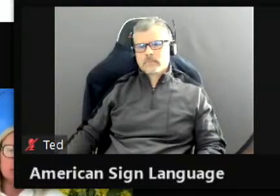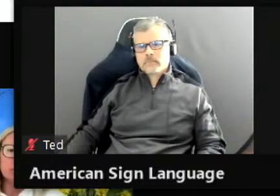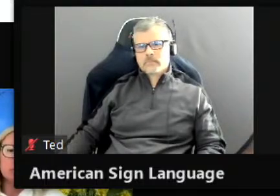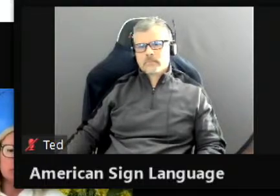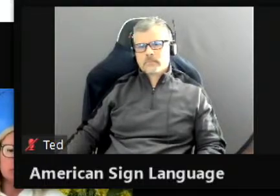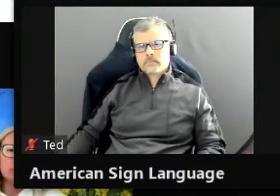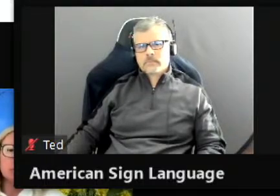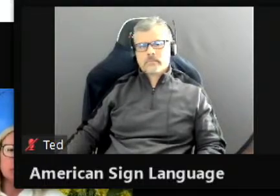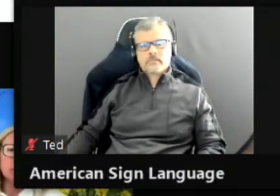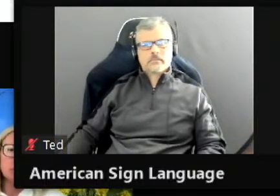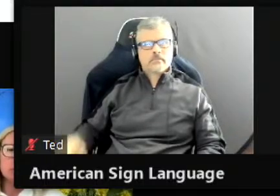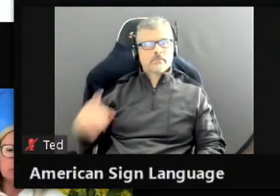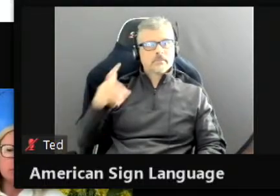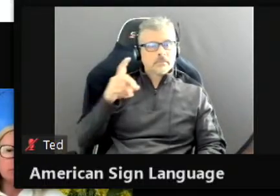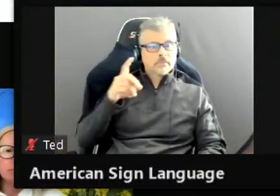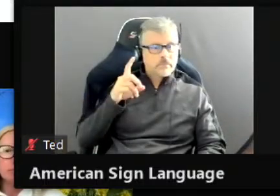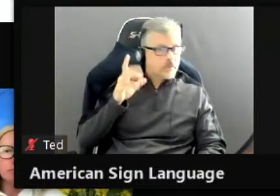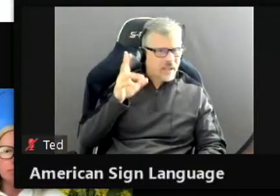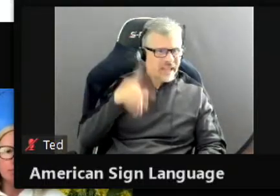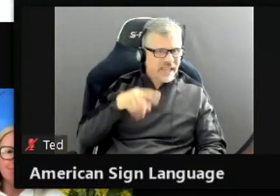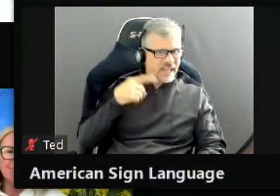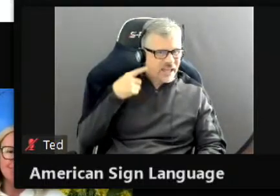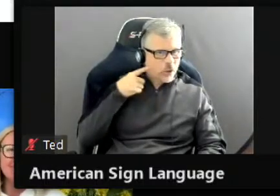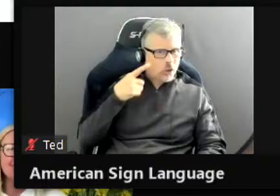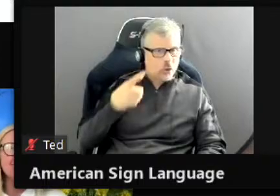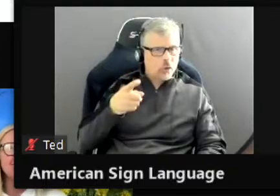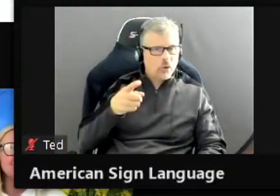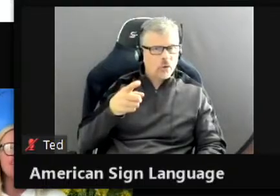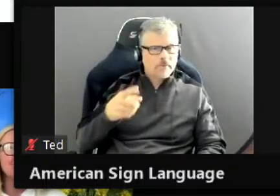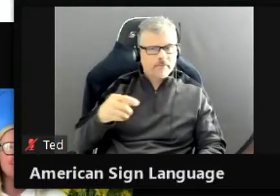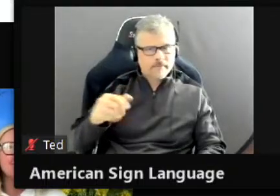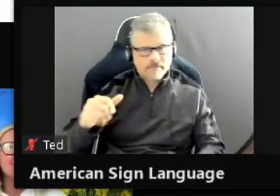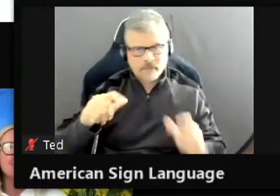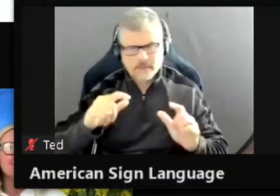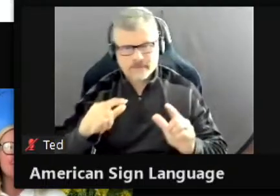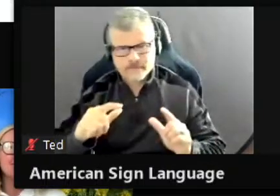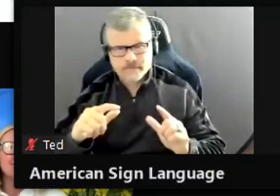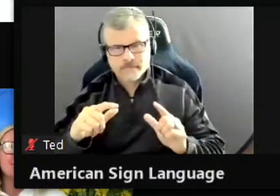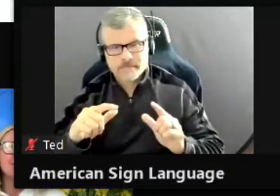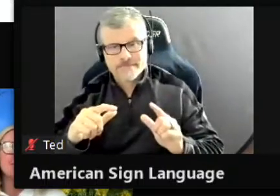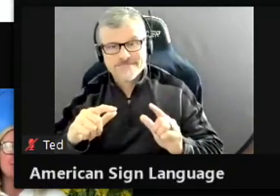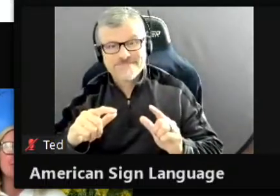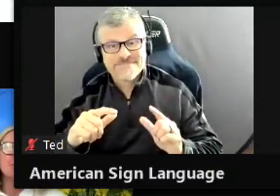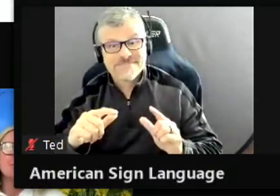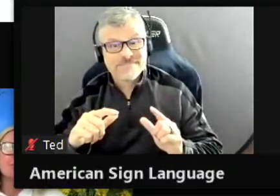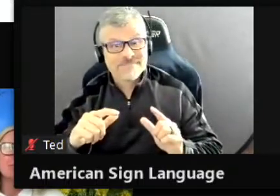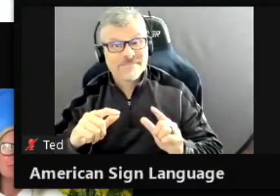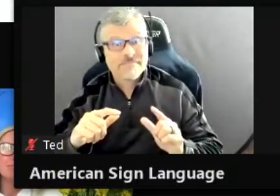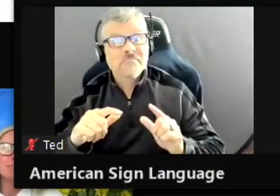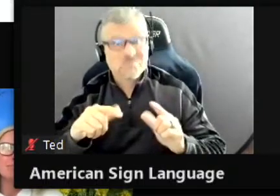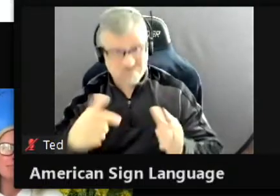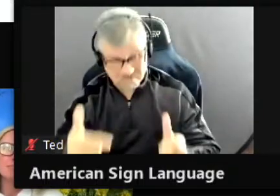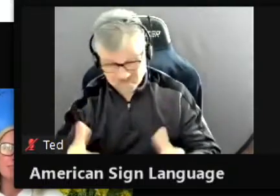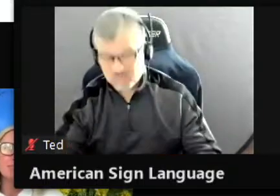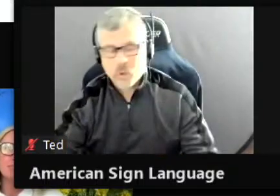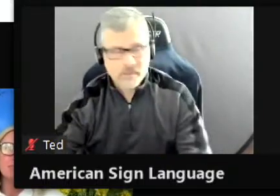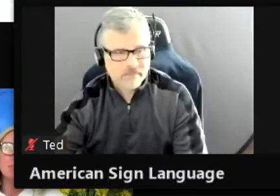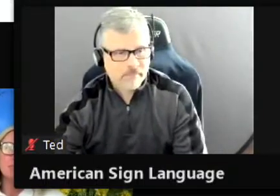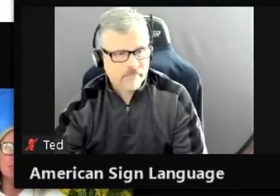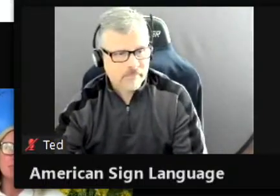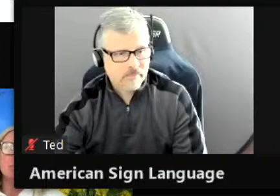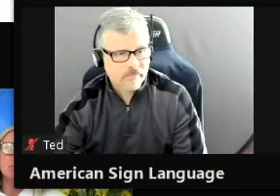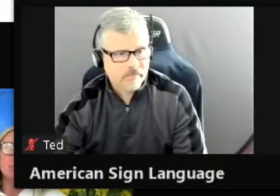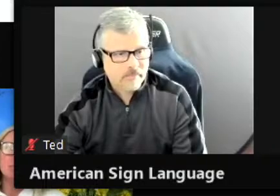Oh, Dr. Badawi, we can't hear you. Yeah, I just saw that I was still muted. So I would agree. I don't think